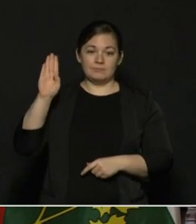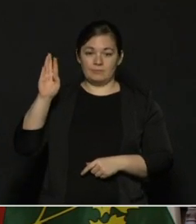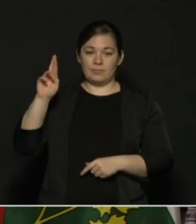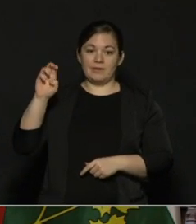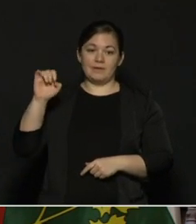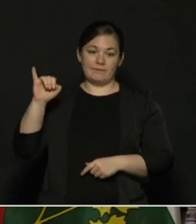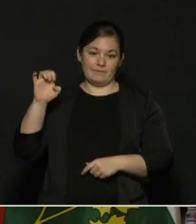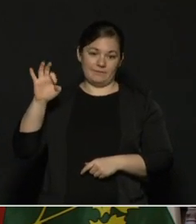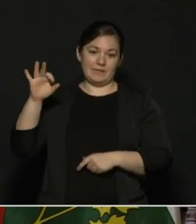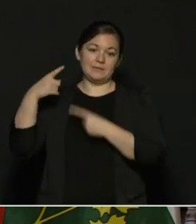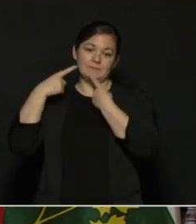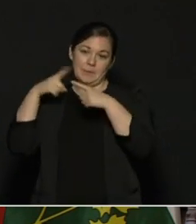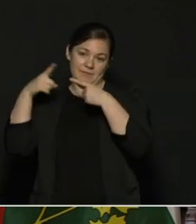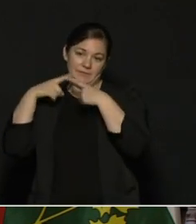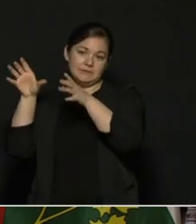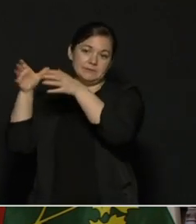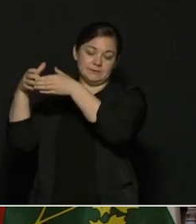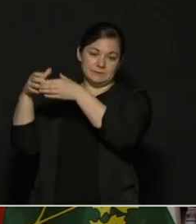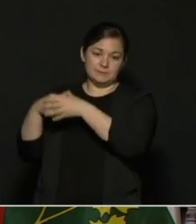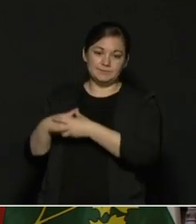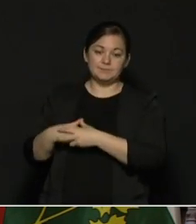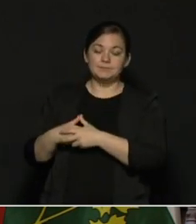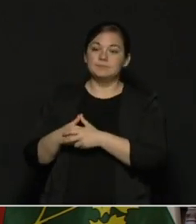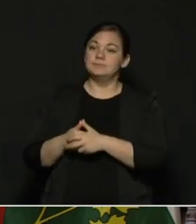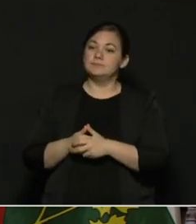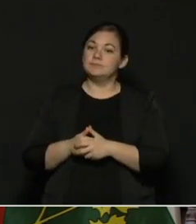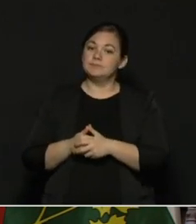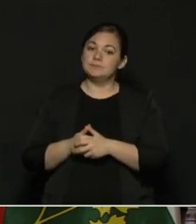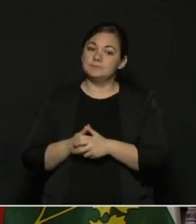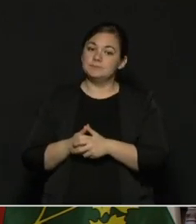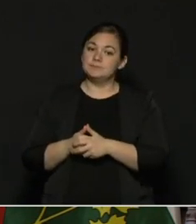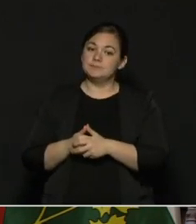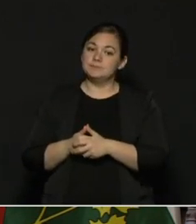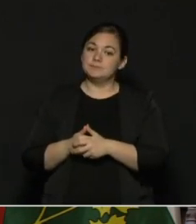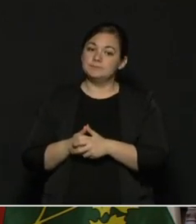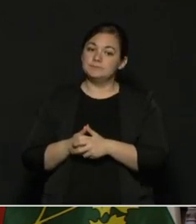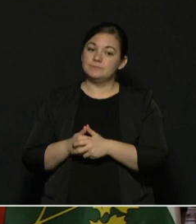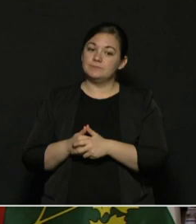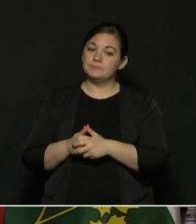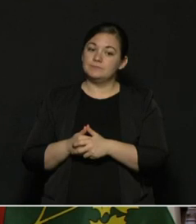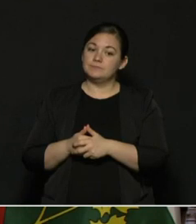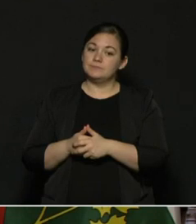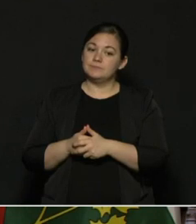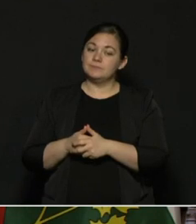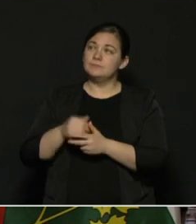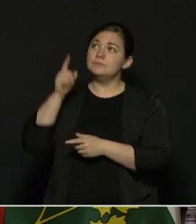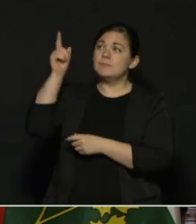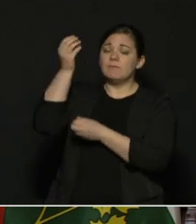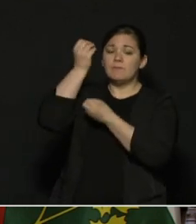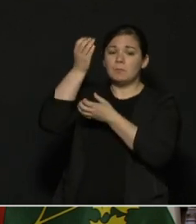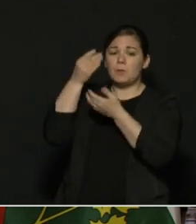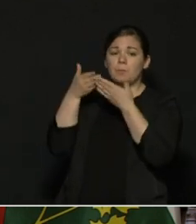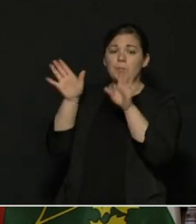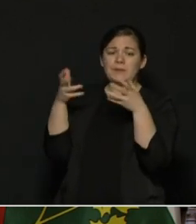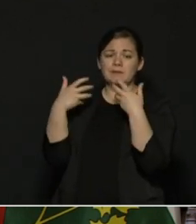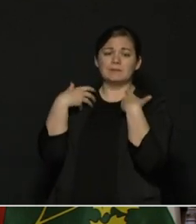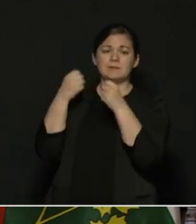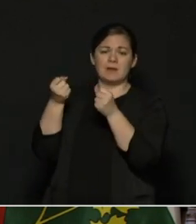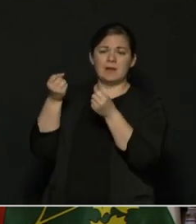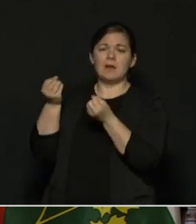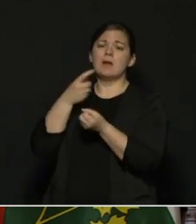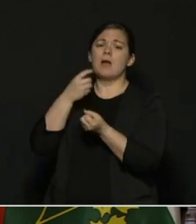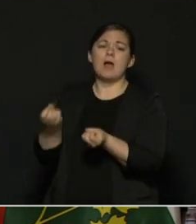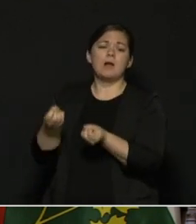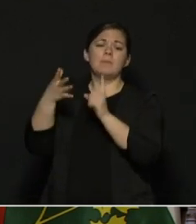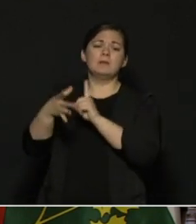Thanks so much. Dr. Williams, the province's ISIS data shows that the method of transmission is still pending for a lot of cases that onset as